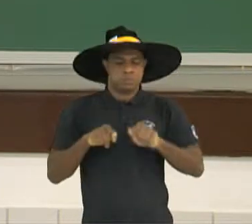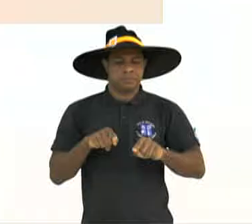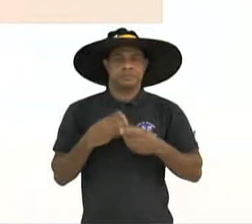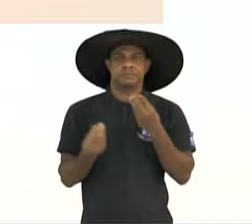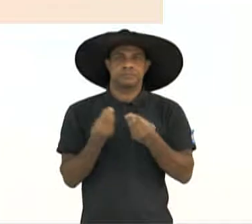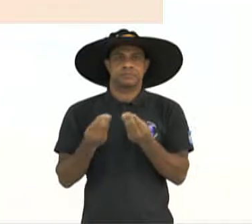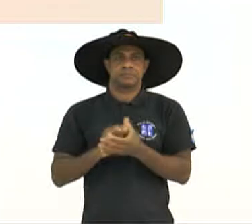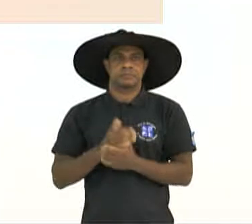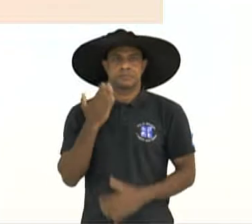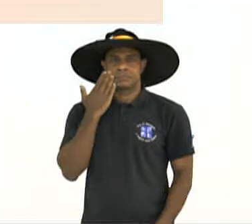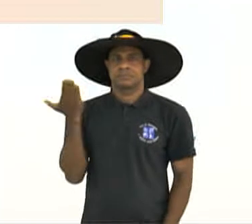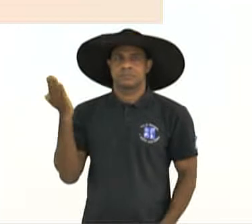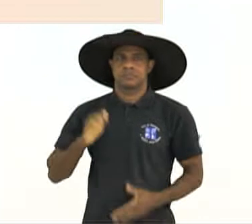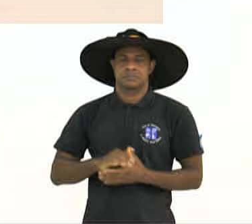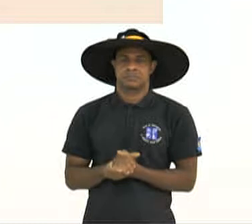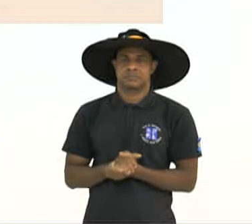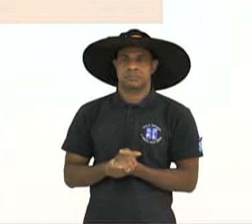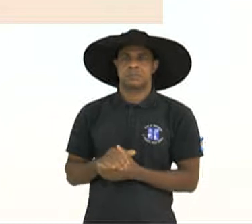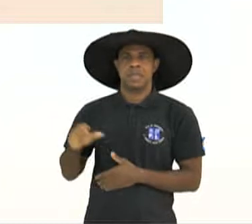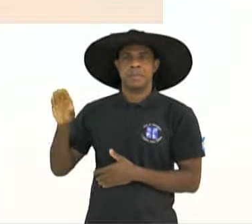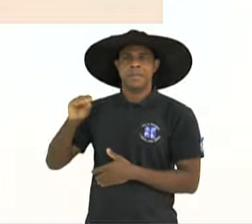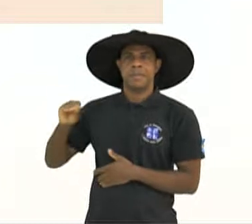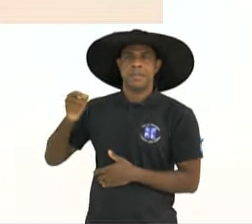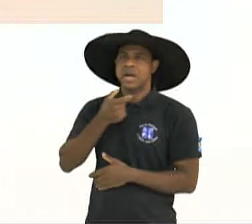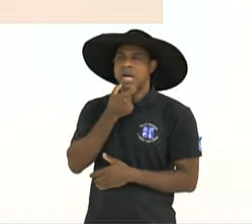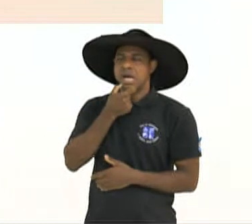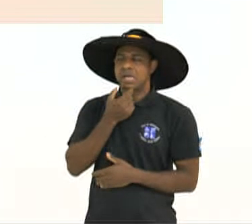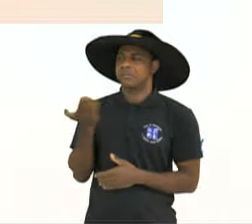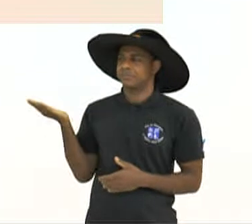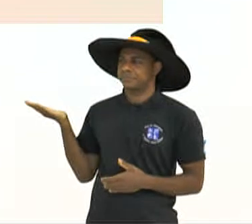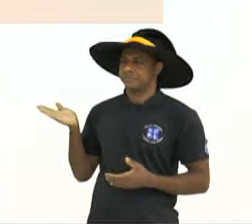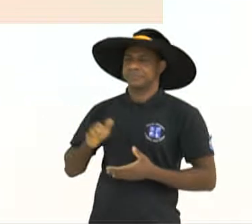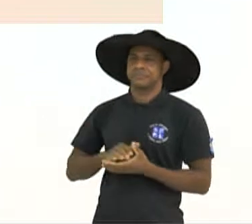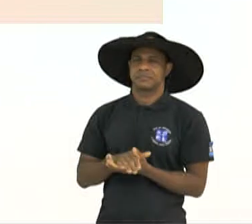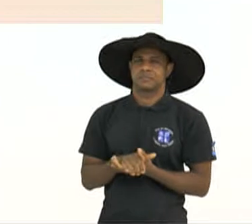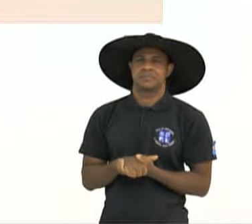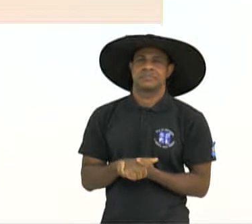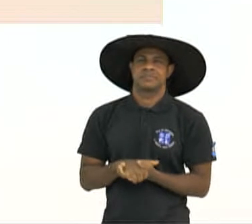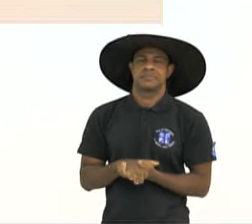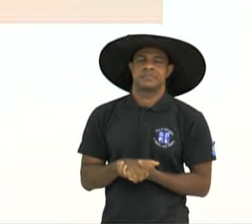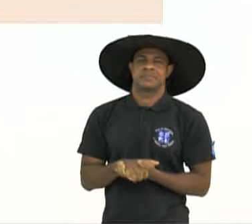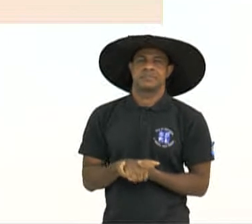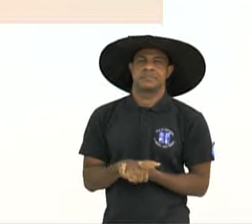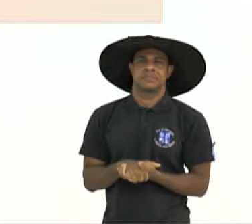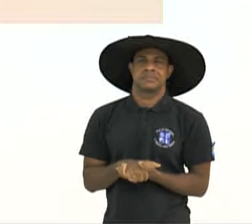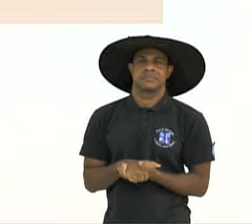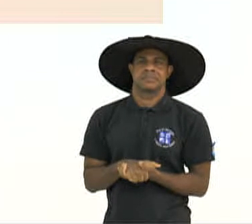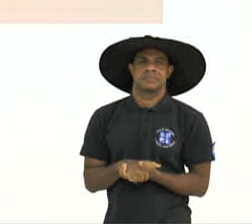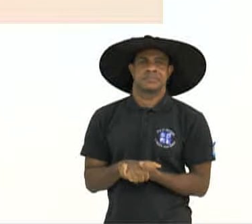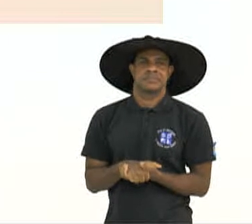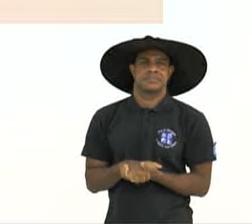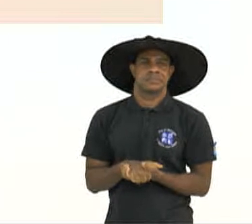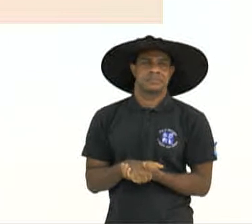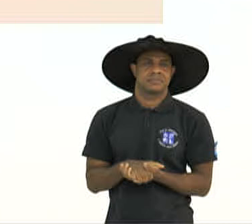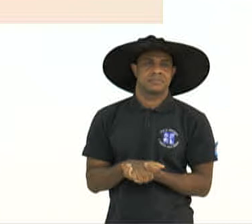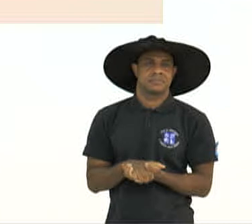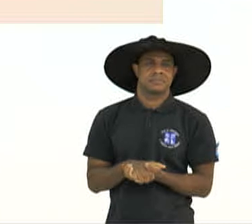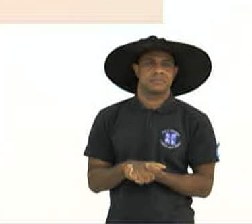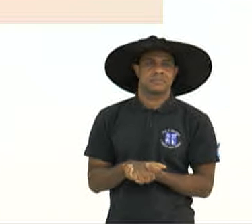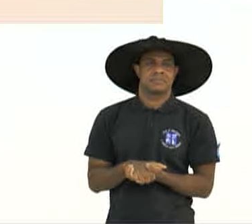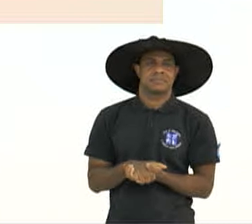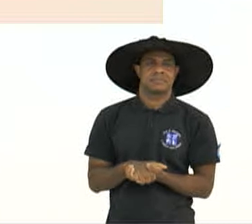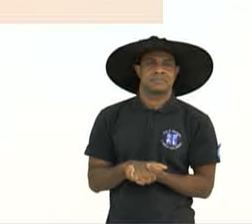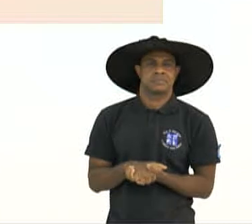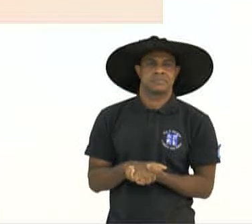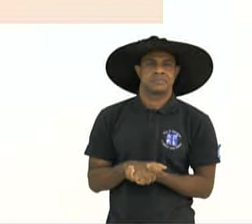questões. Halloween. Origins date back the ancient Celtic festival Samhain. The Celts, who